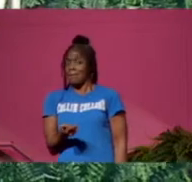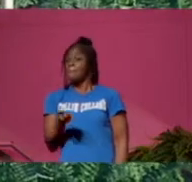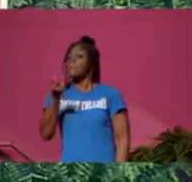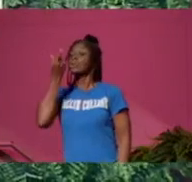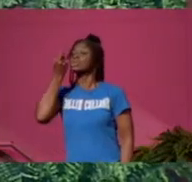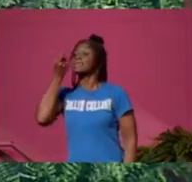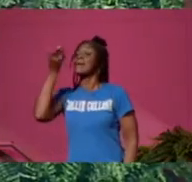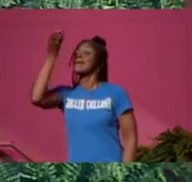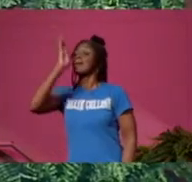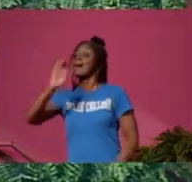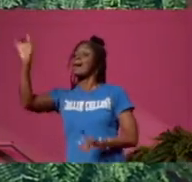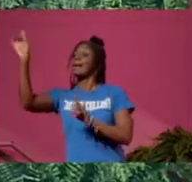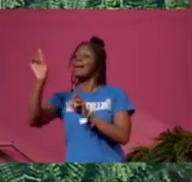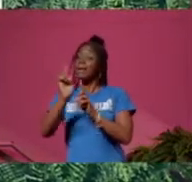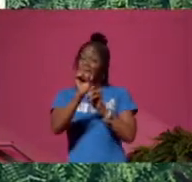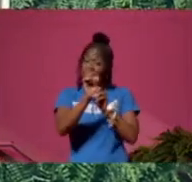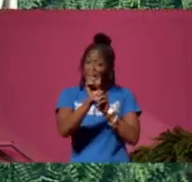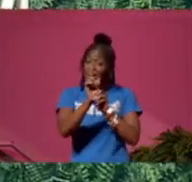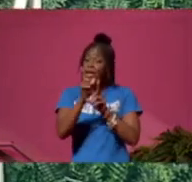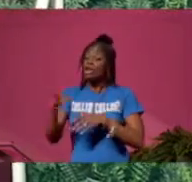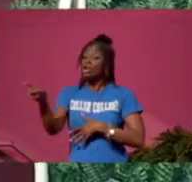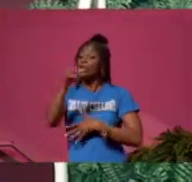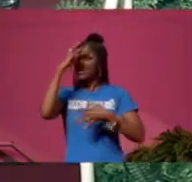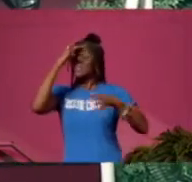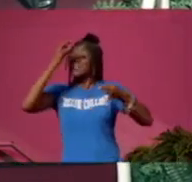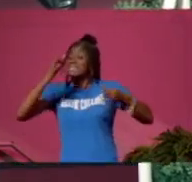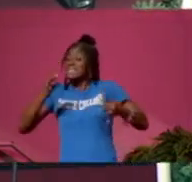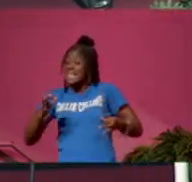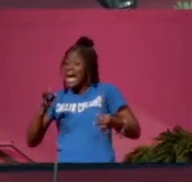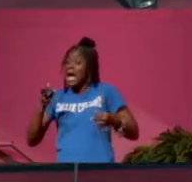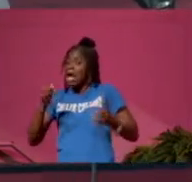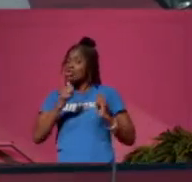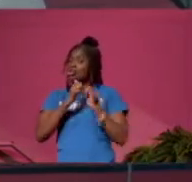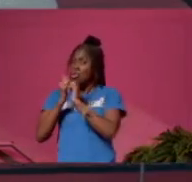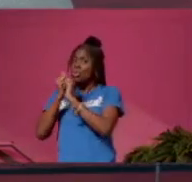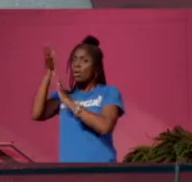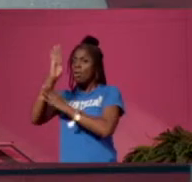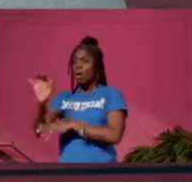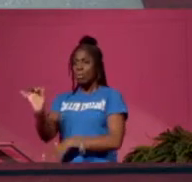You just got to make a decision if you're going to be with him.